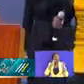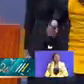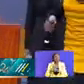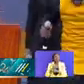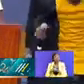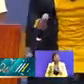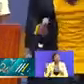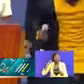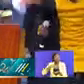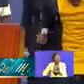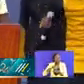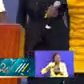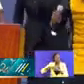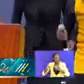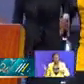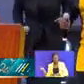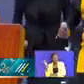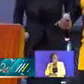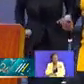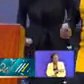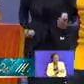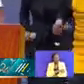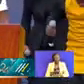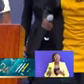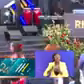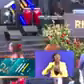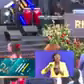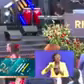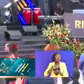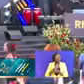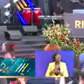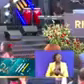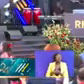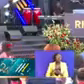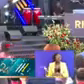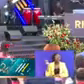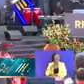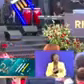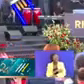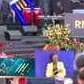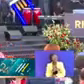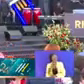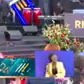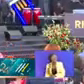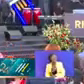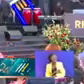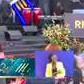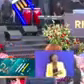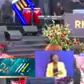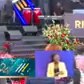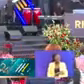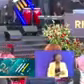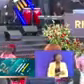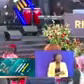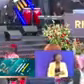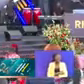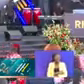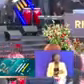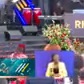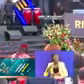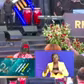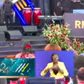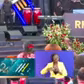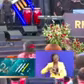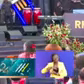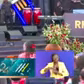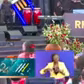again in our day repeat thy works again in our day we refuse to be